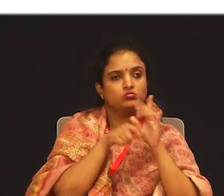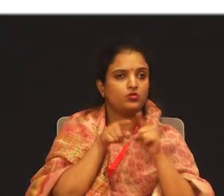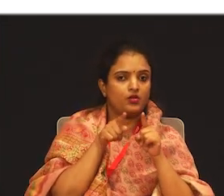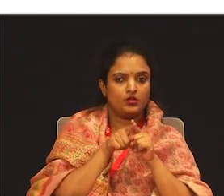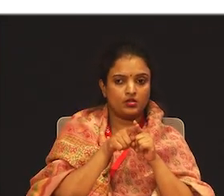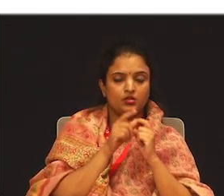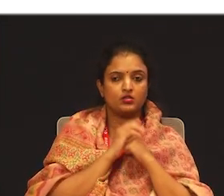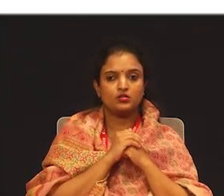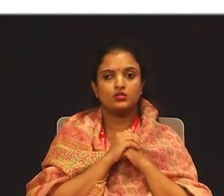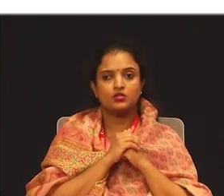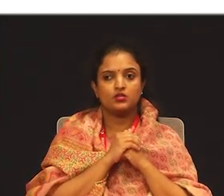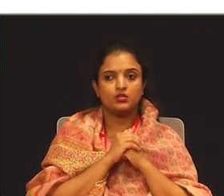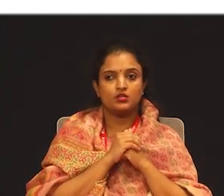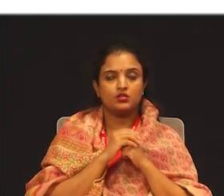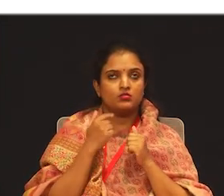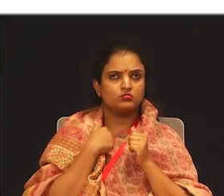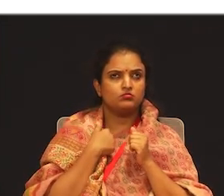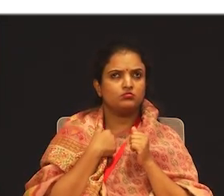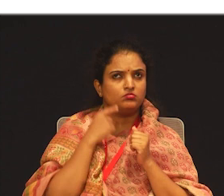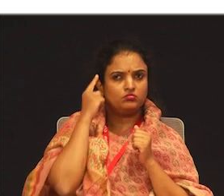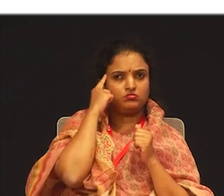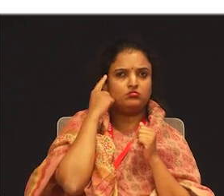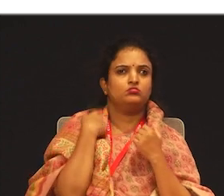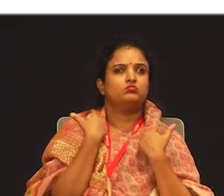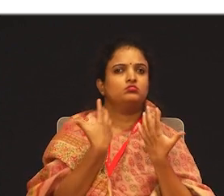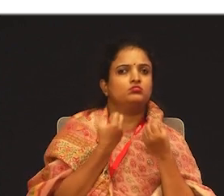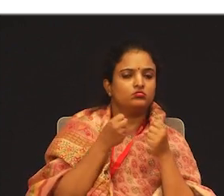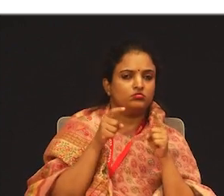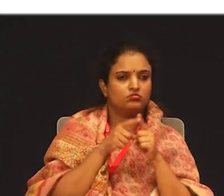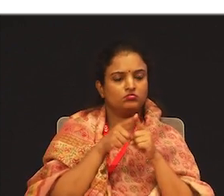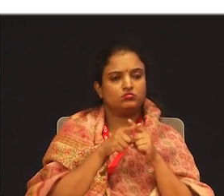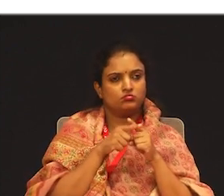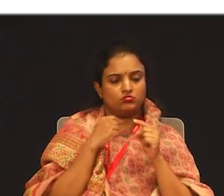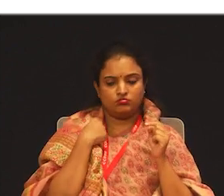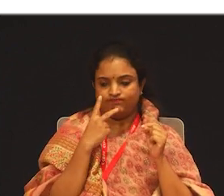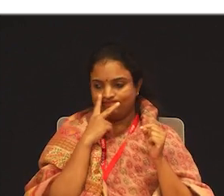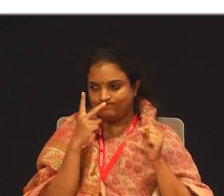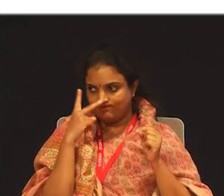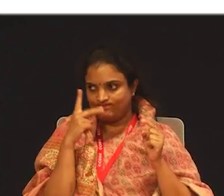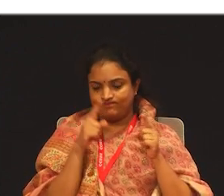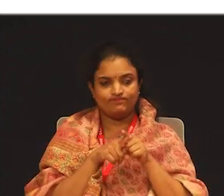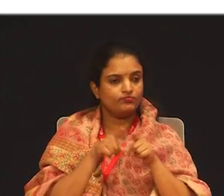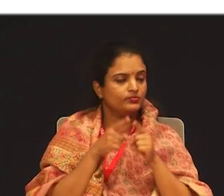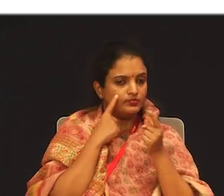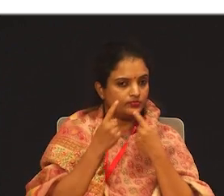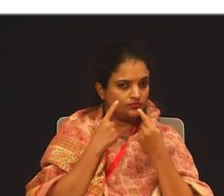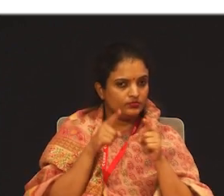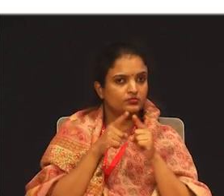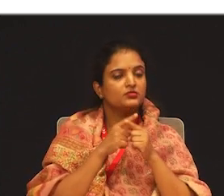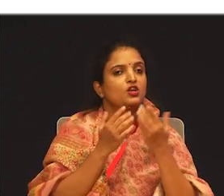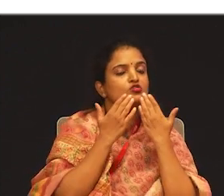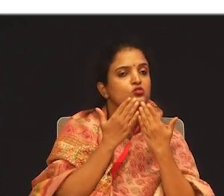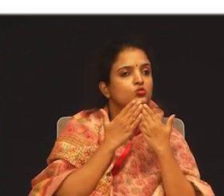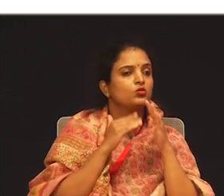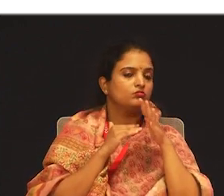only. We realized the need of having a screening checklist which can be used at the school